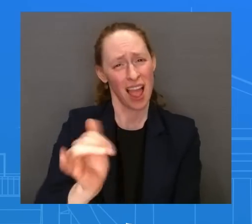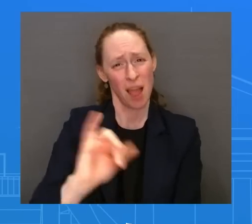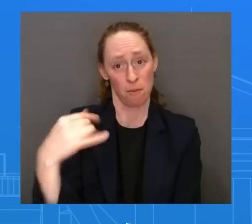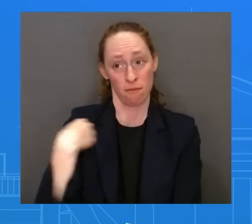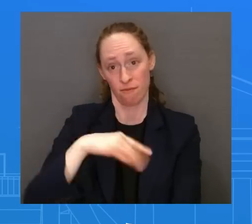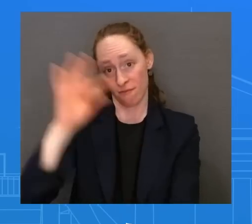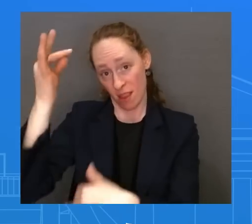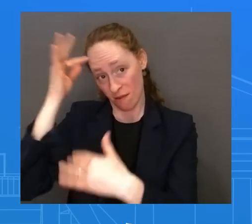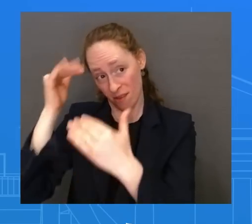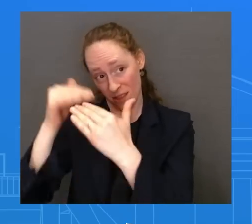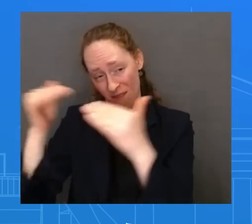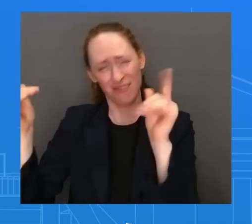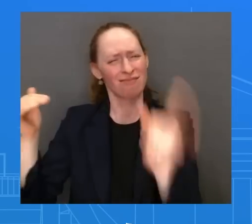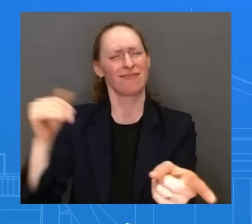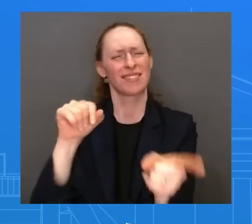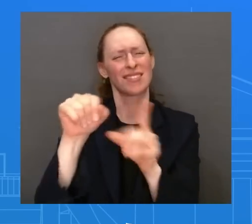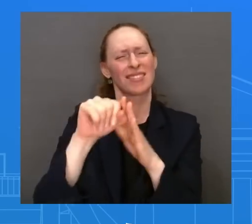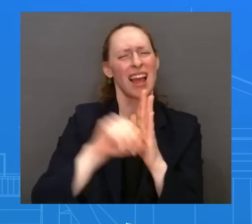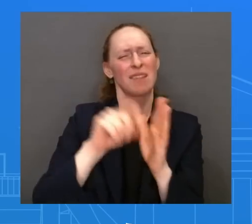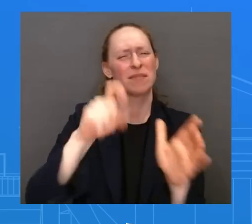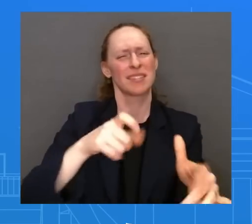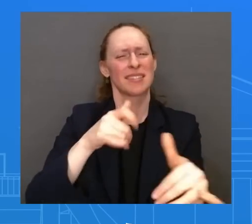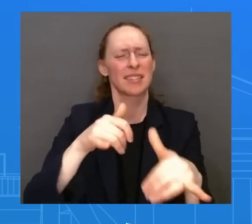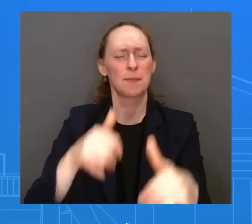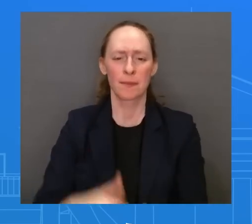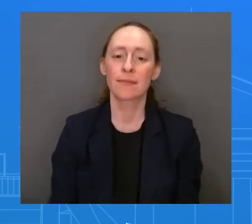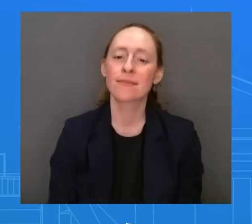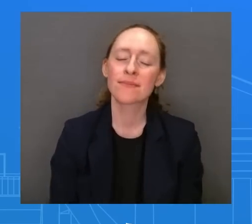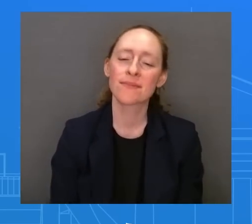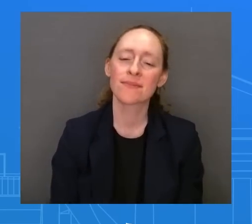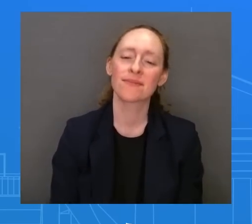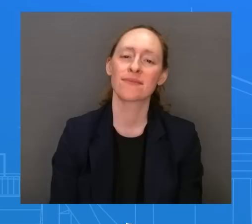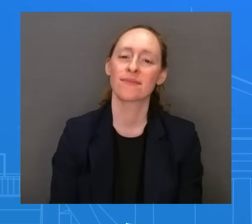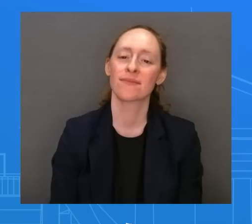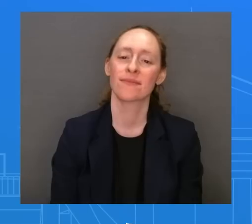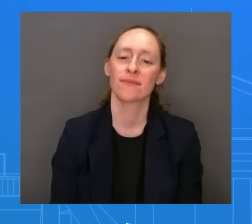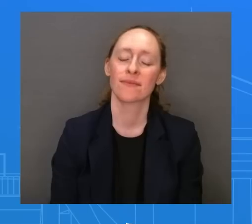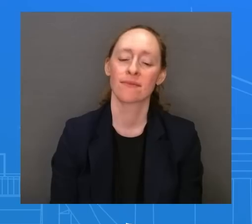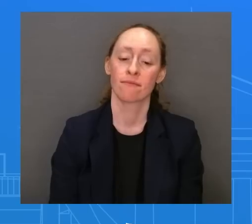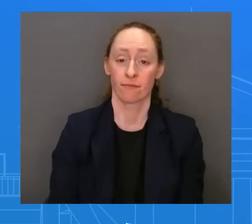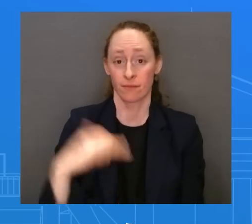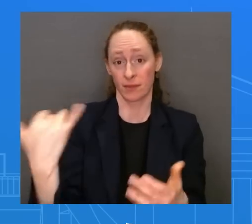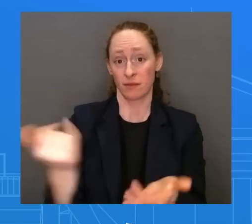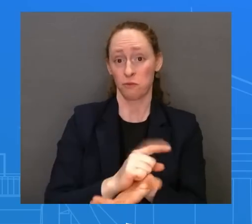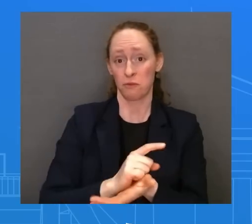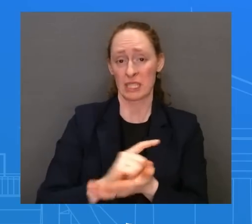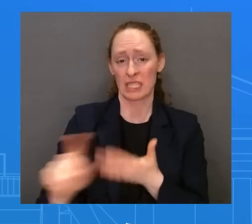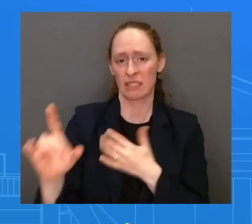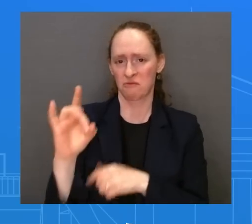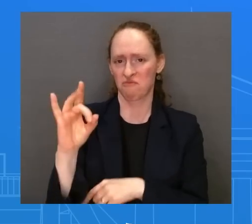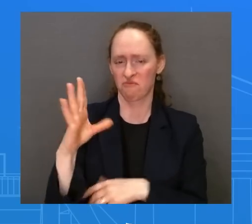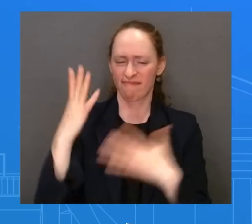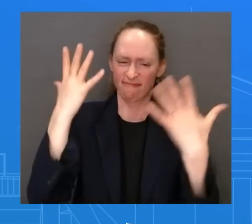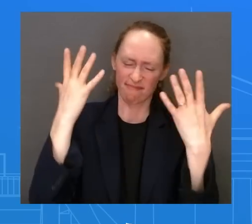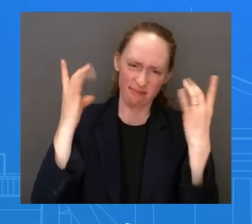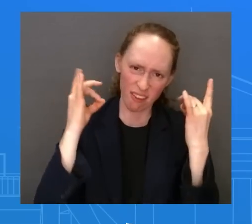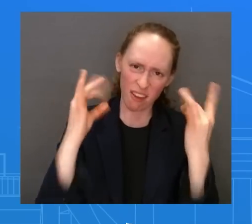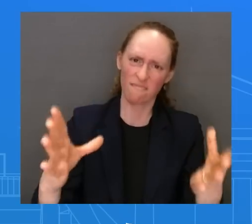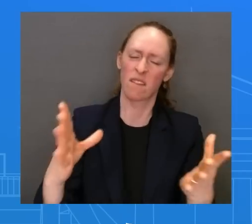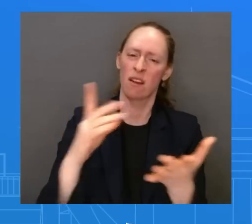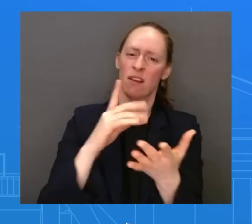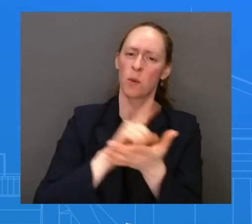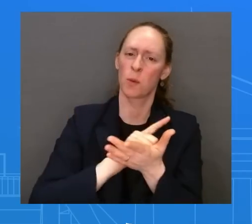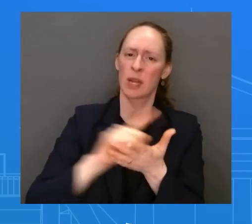weeks for of 2023 so far in terms of anti-lgbtq bills becoming law in States